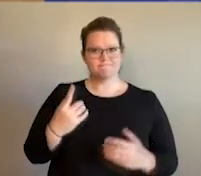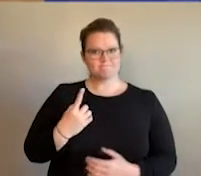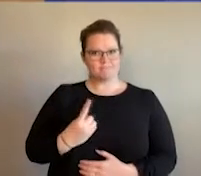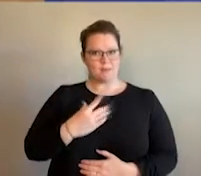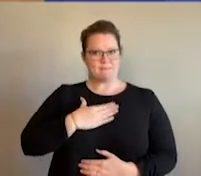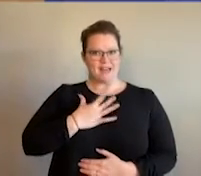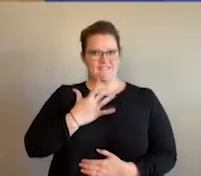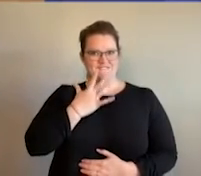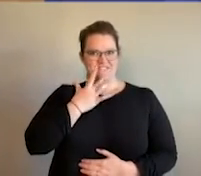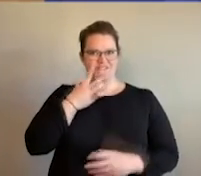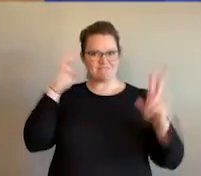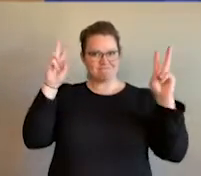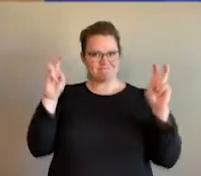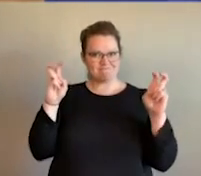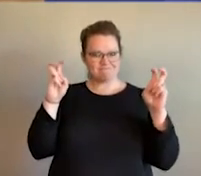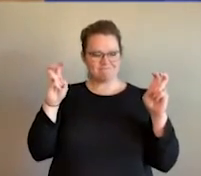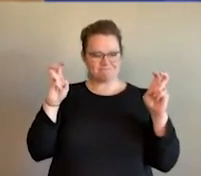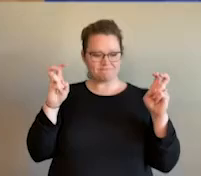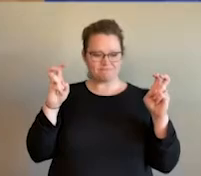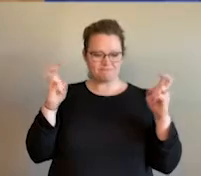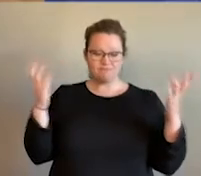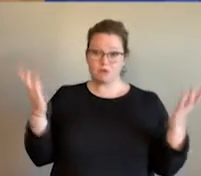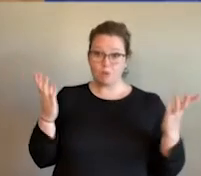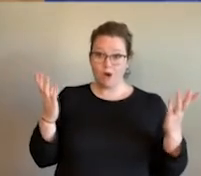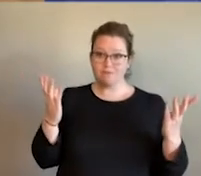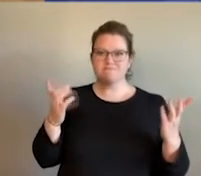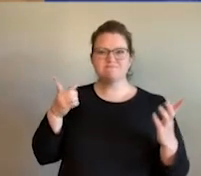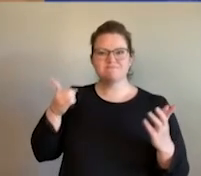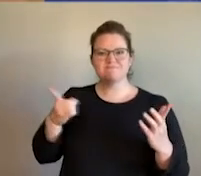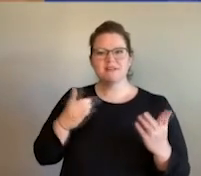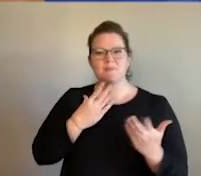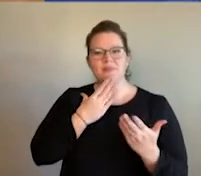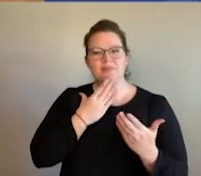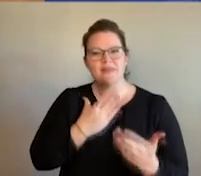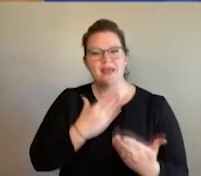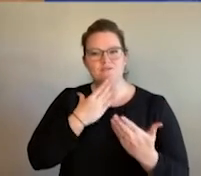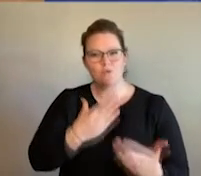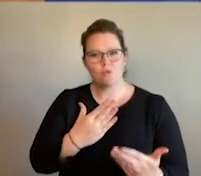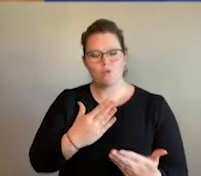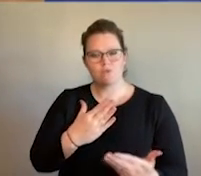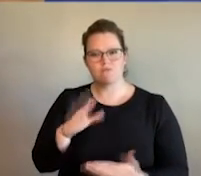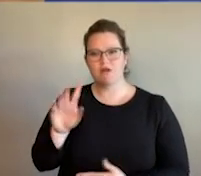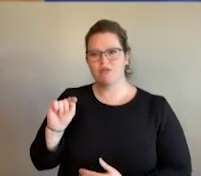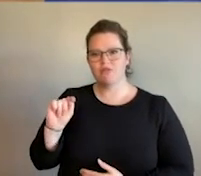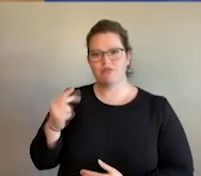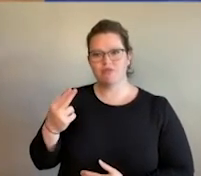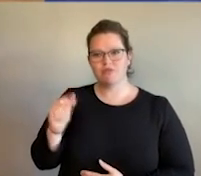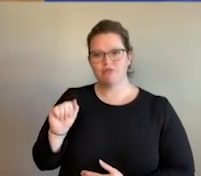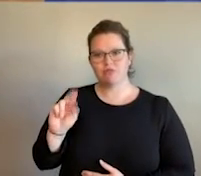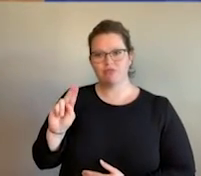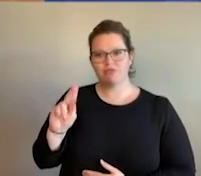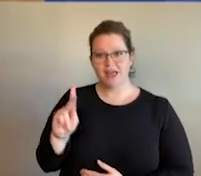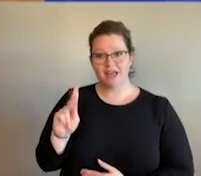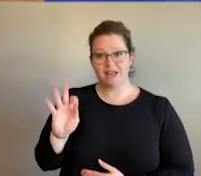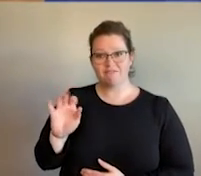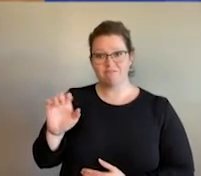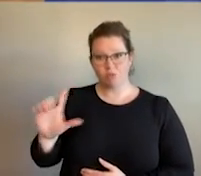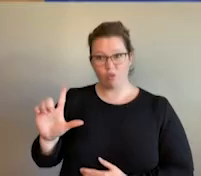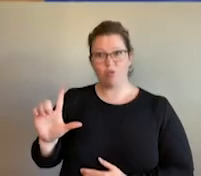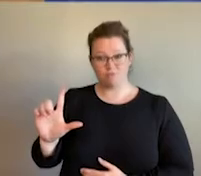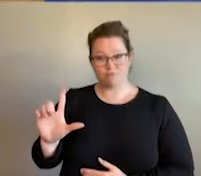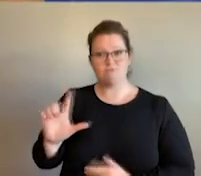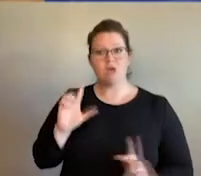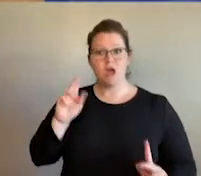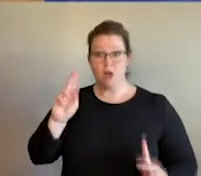favorite topics, which is a topic to be thankful. Did you know that research